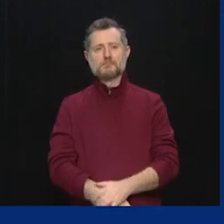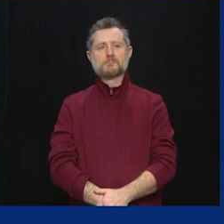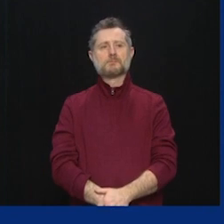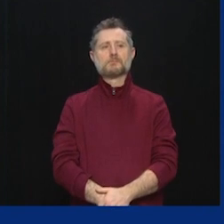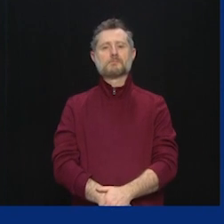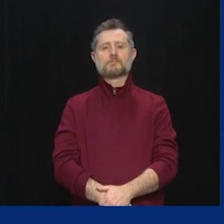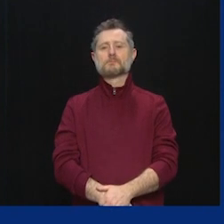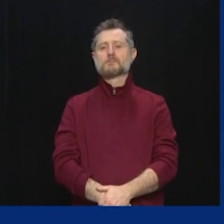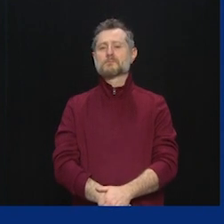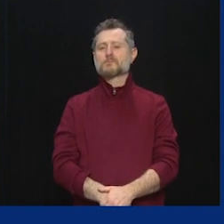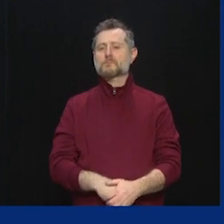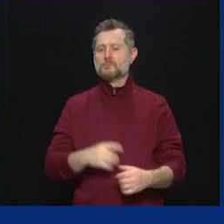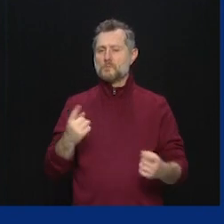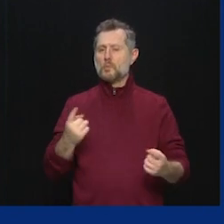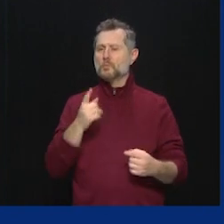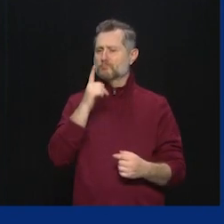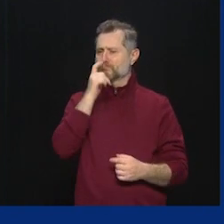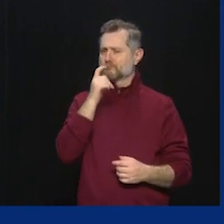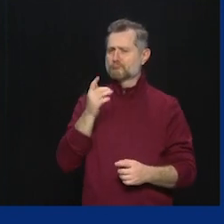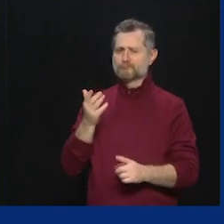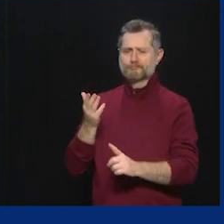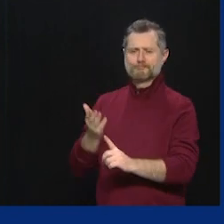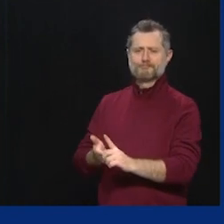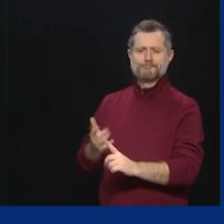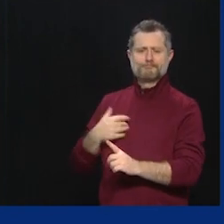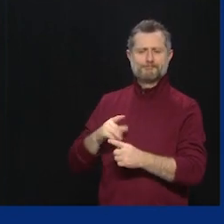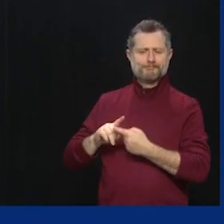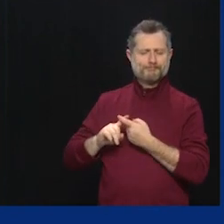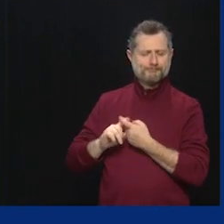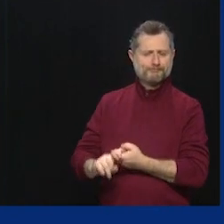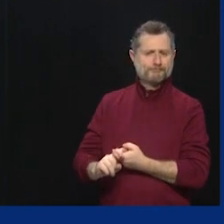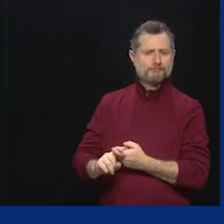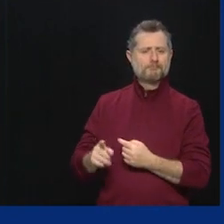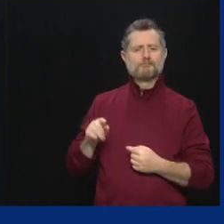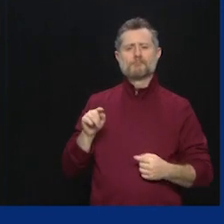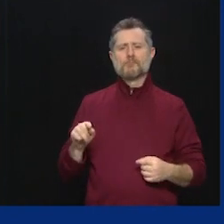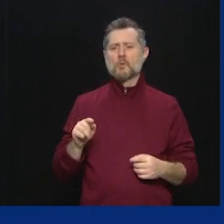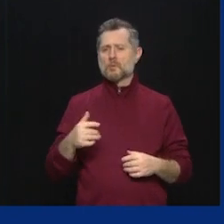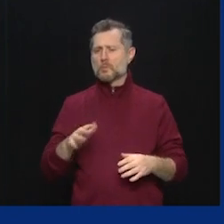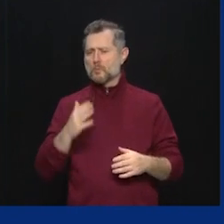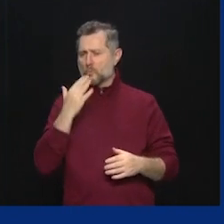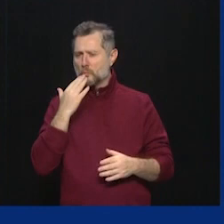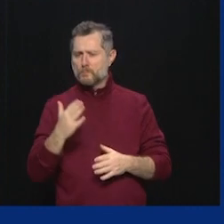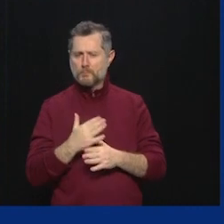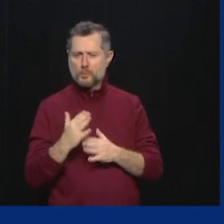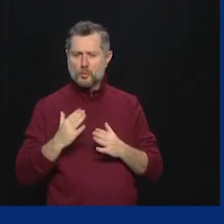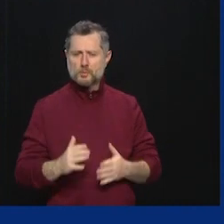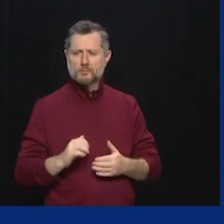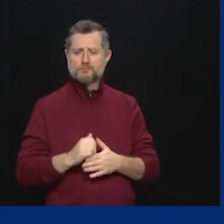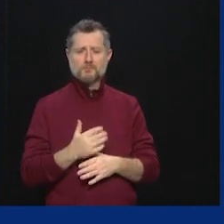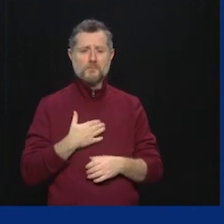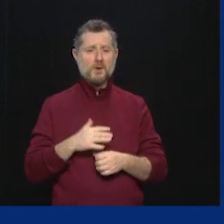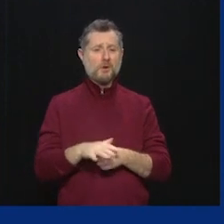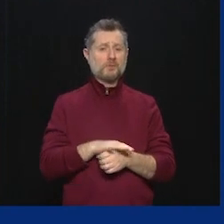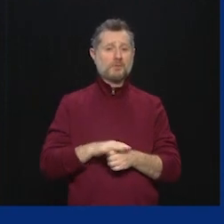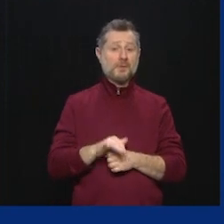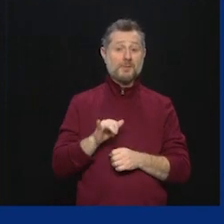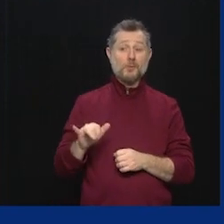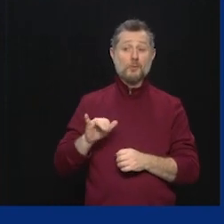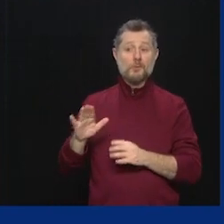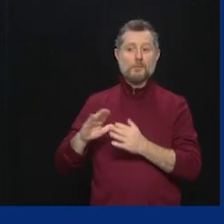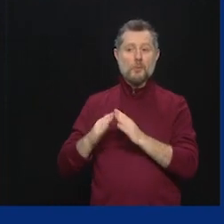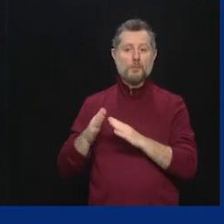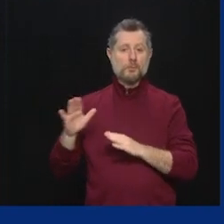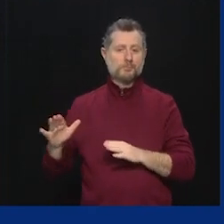Somebody who's become a dear friend and a real partner with us here, and we're in his town. And people don't realize this, but the town of Hempstead,